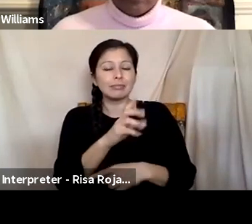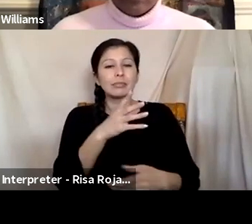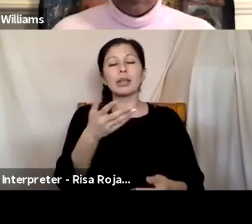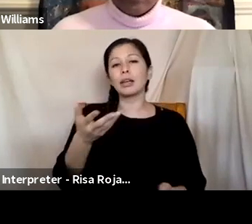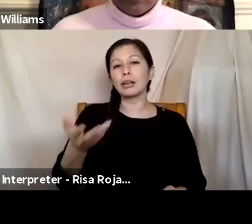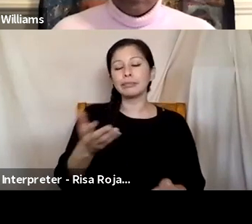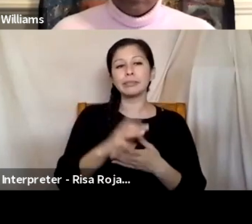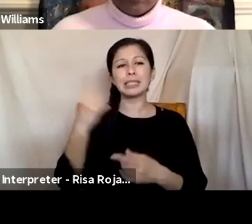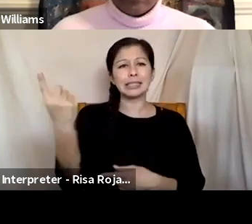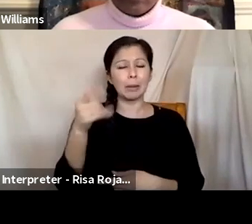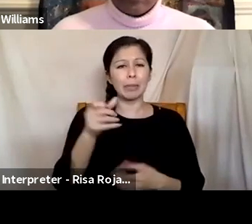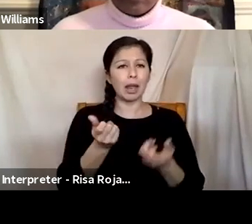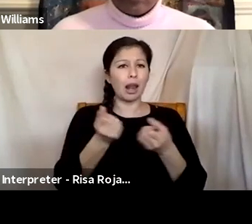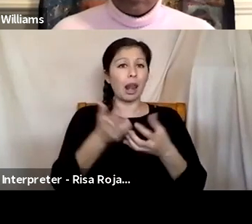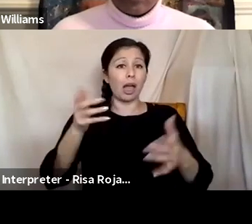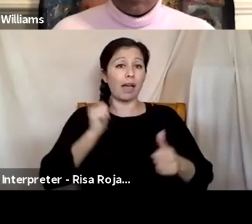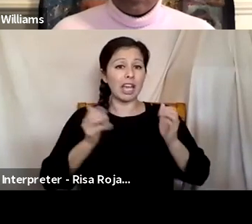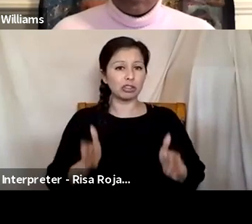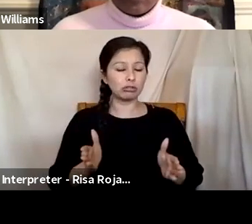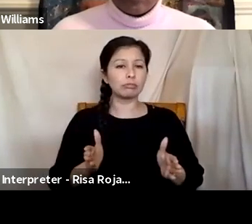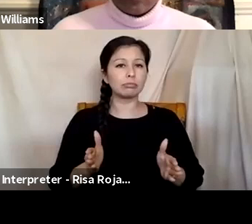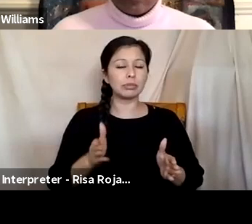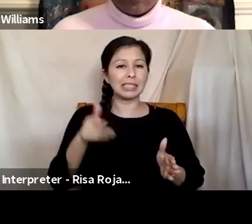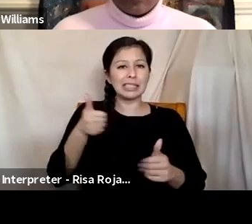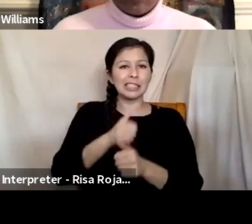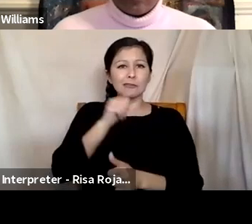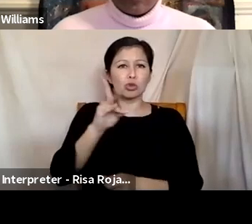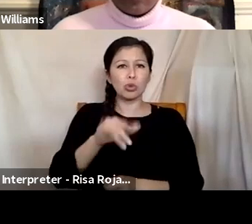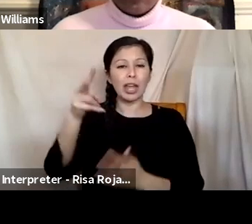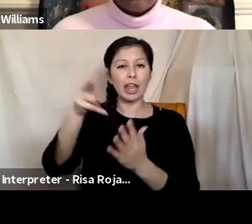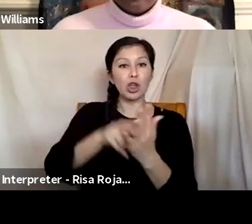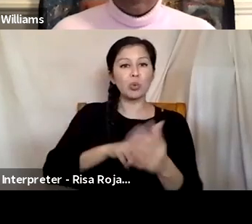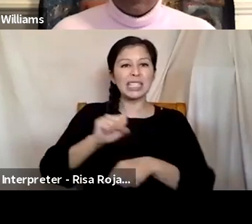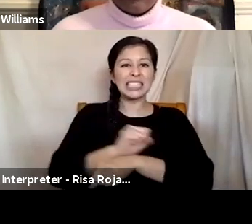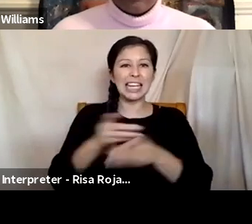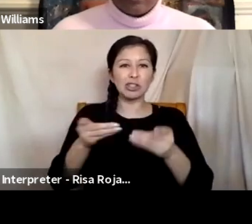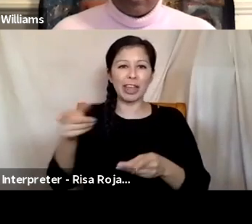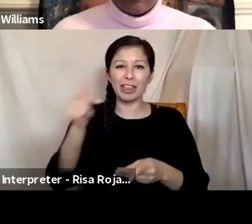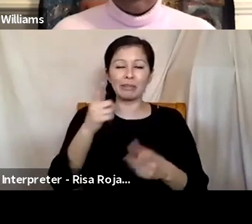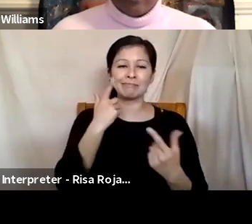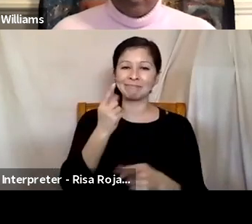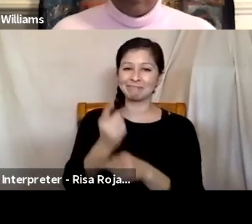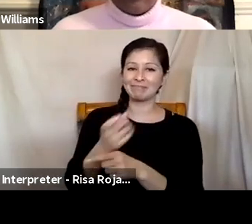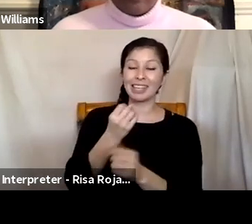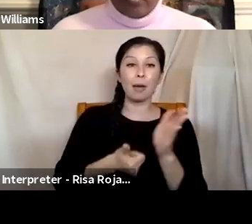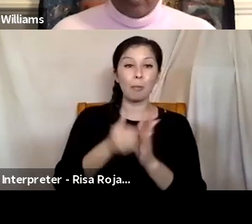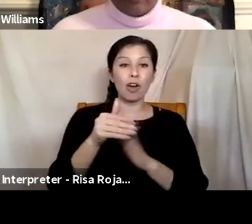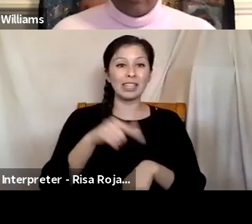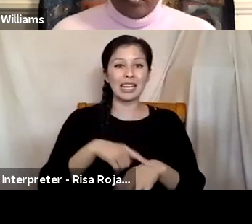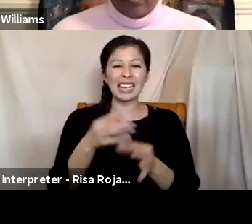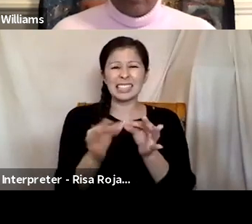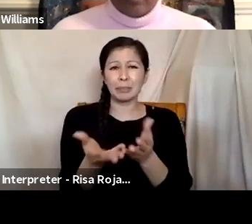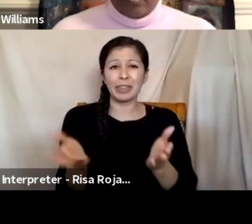There's something that a lot of actors don't do. They don't read the stage directions. And very often it's just the